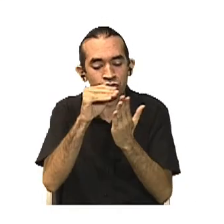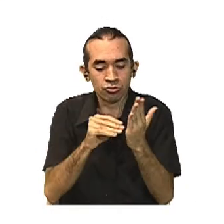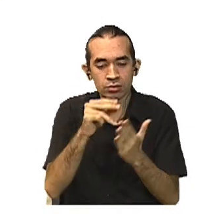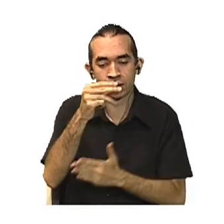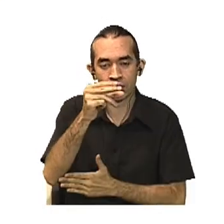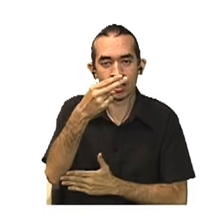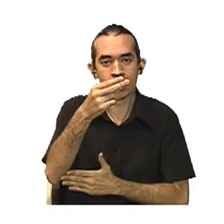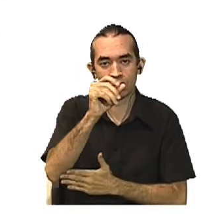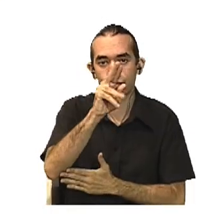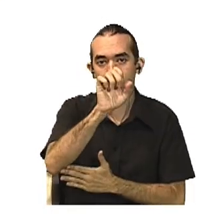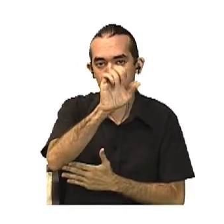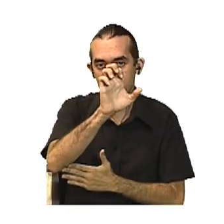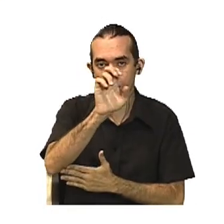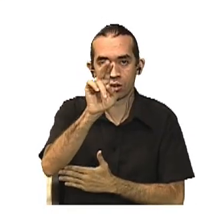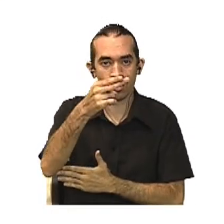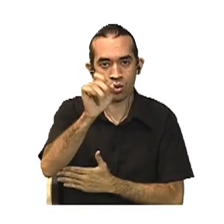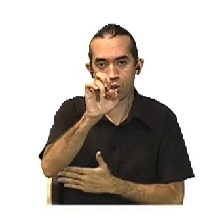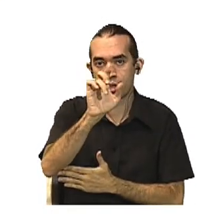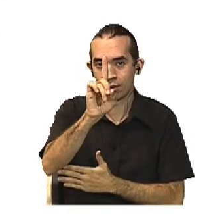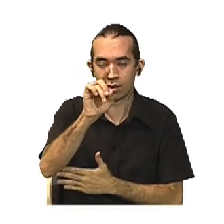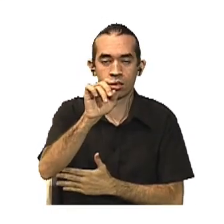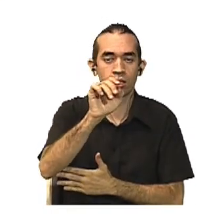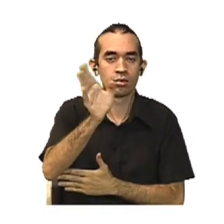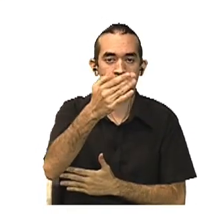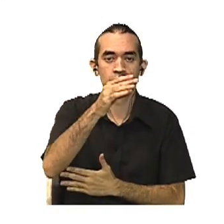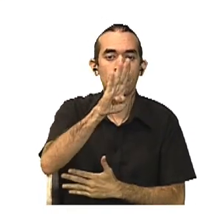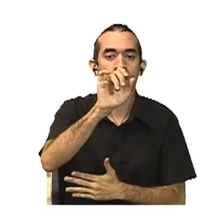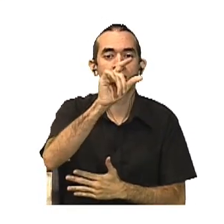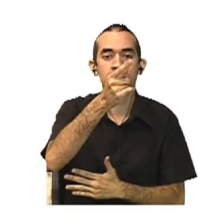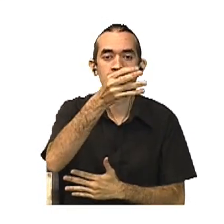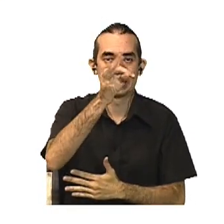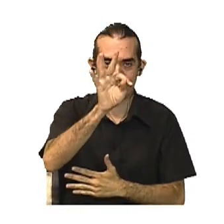on your notebook. You have the devices.